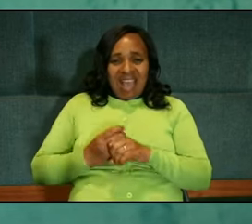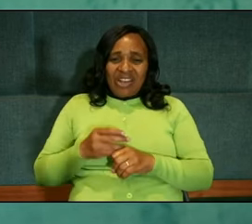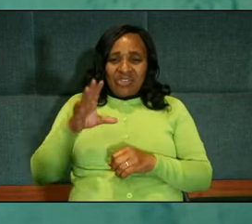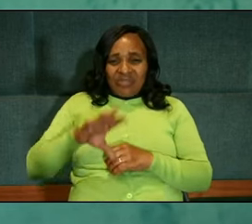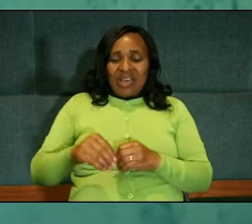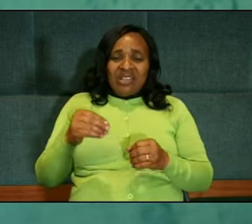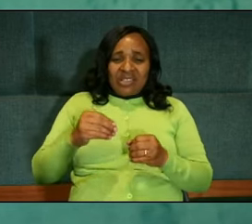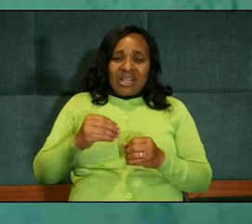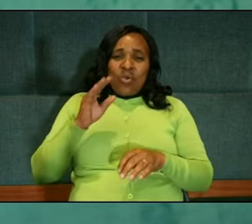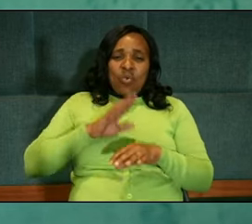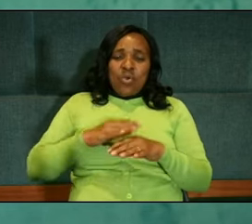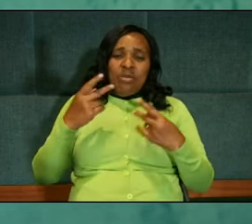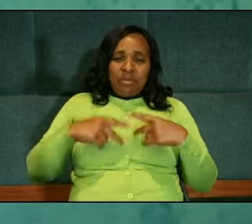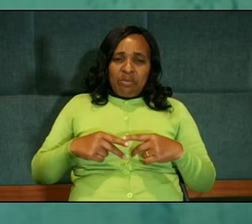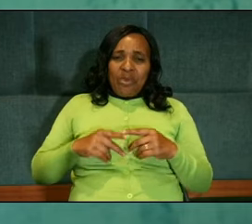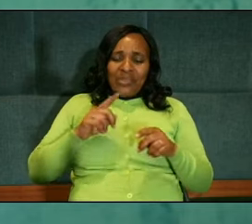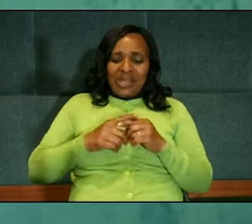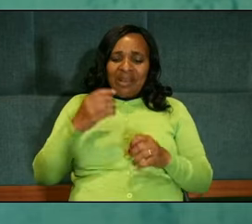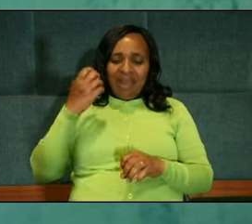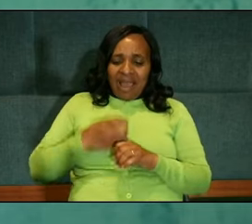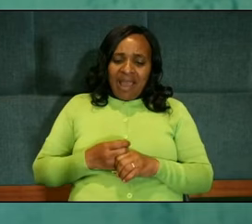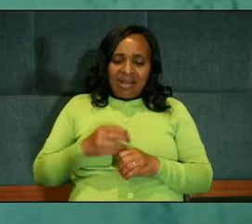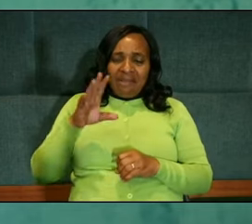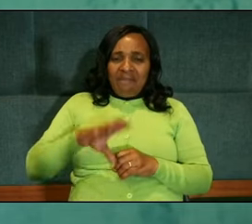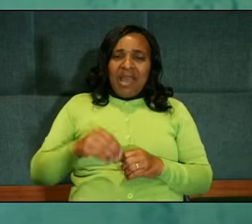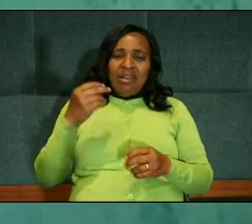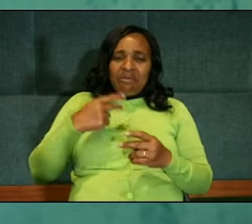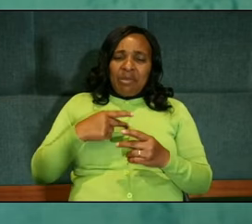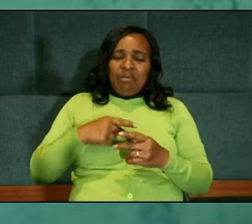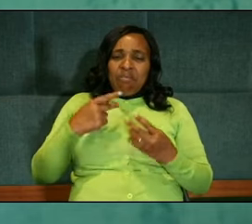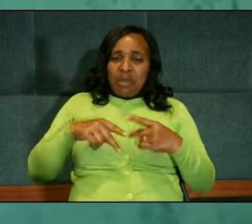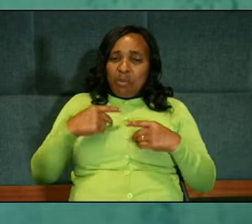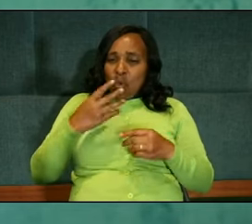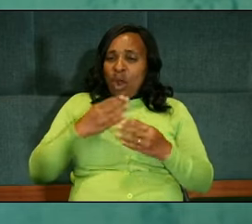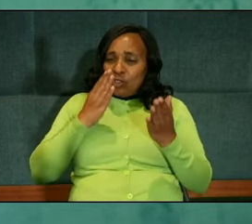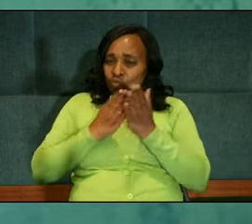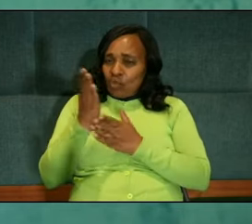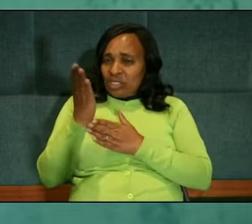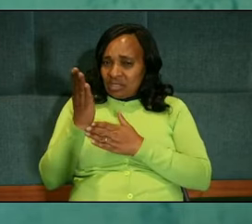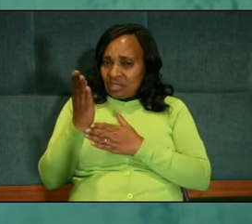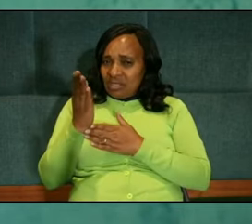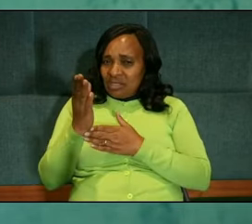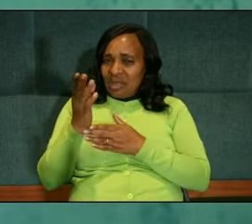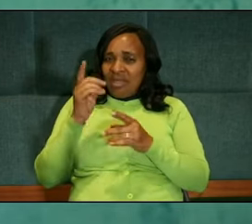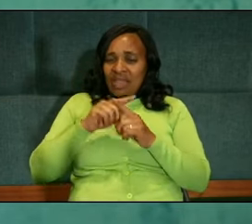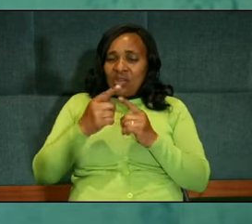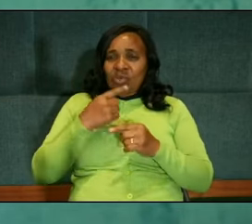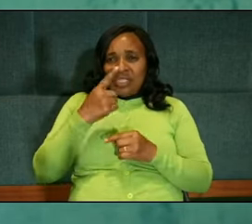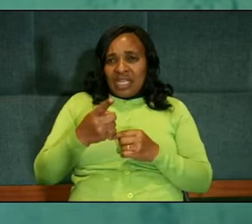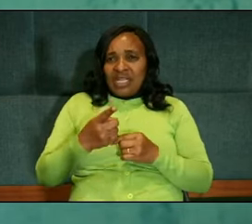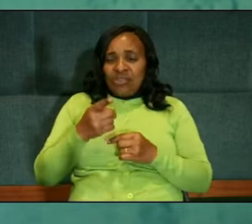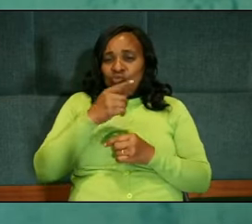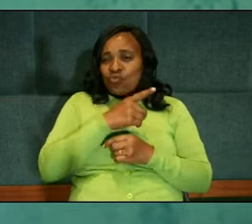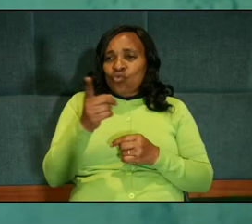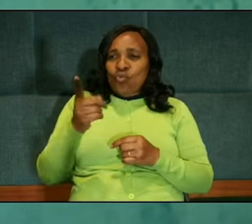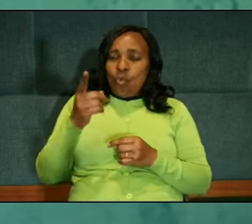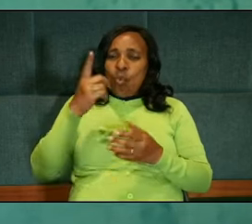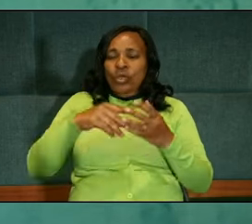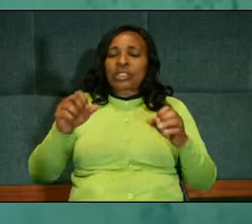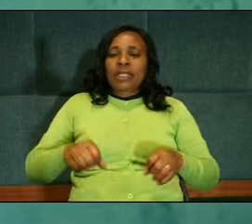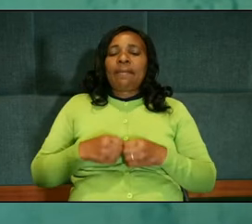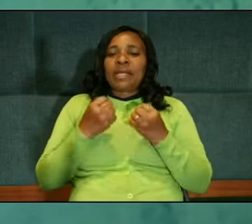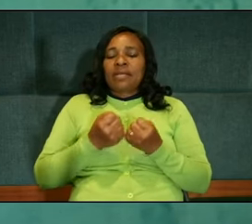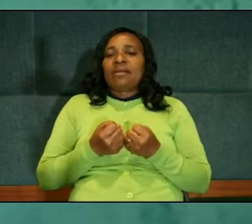people. But it's also very hard to find people who aren't straightforward. My generation is very straightforward. It'll tell you bluntly what is